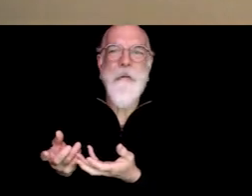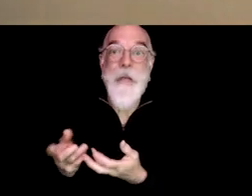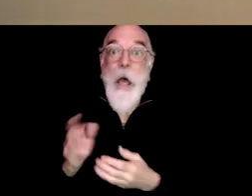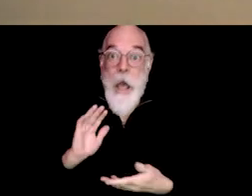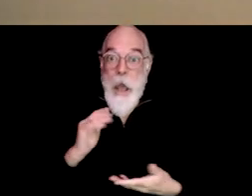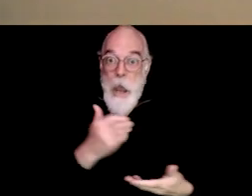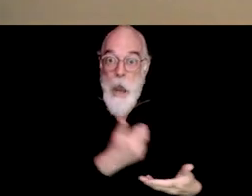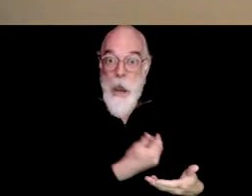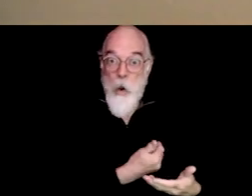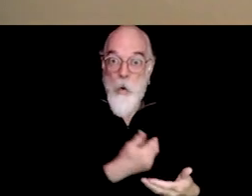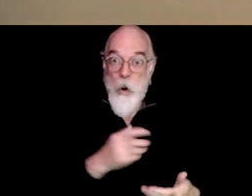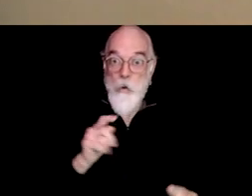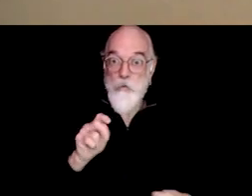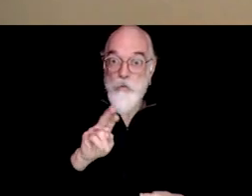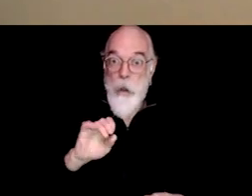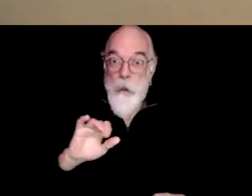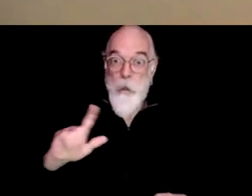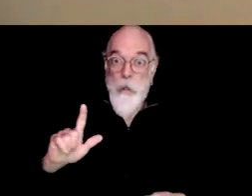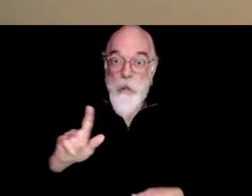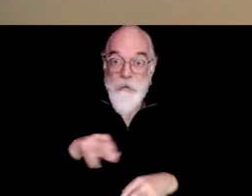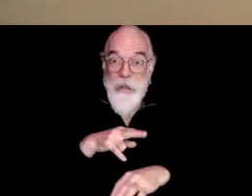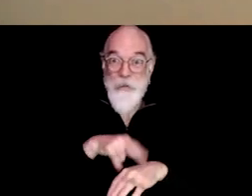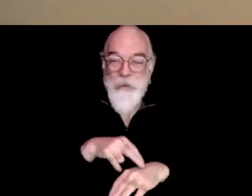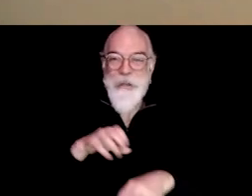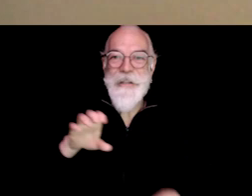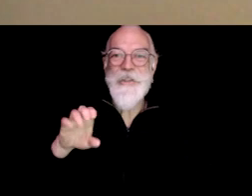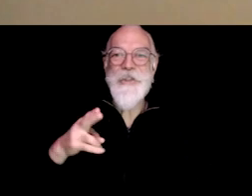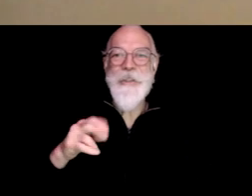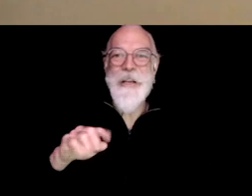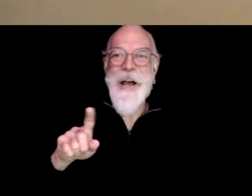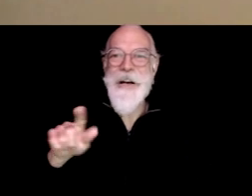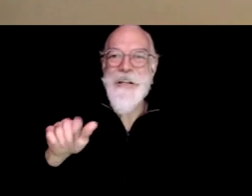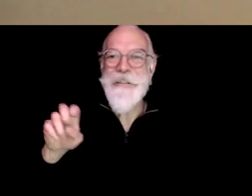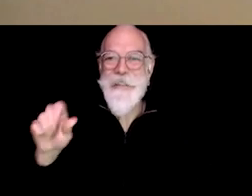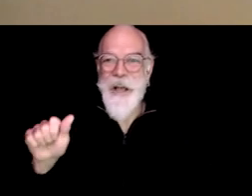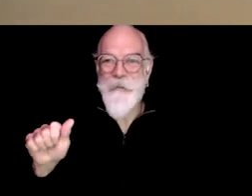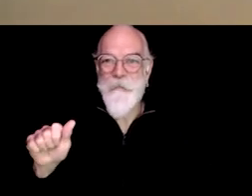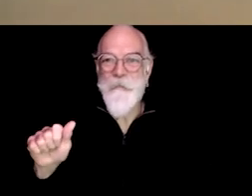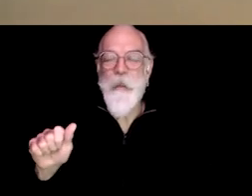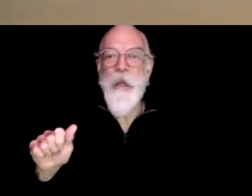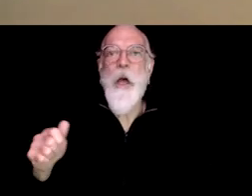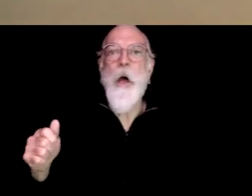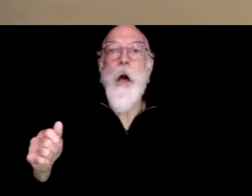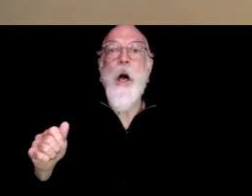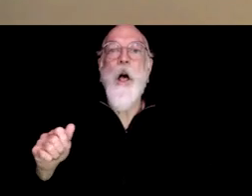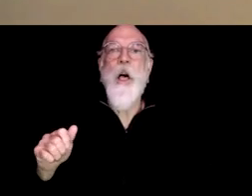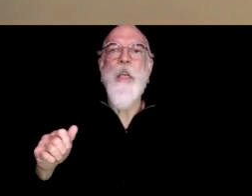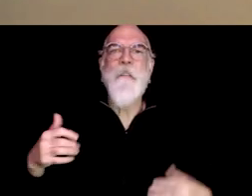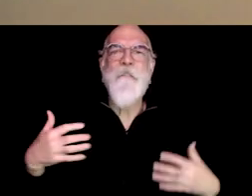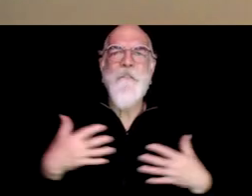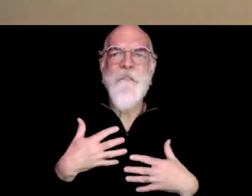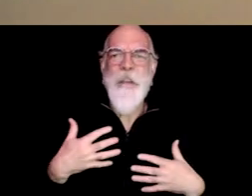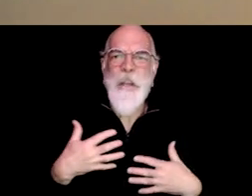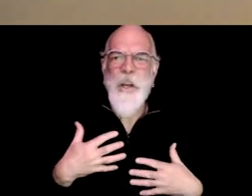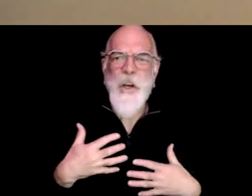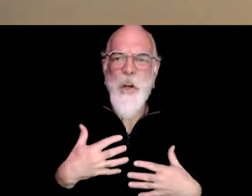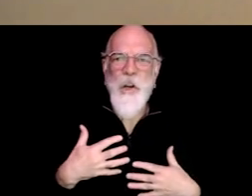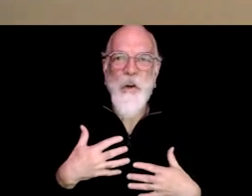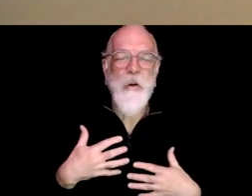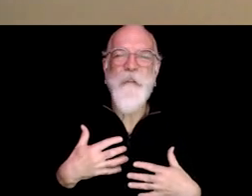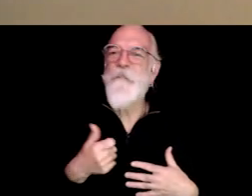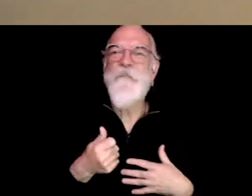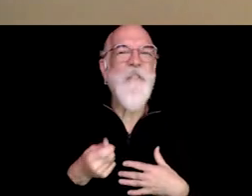In our own tribal nation, the Chicasa, fear of us hold to the oldest